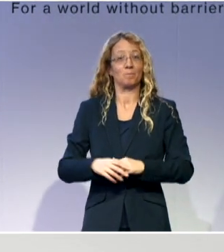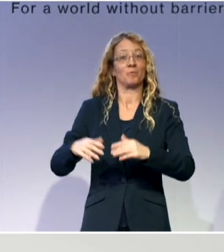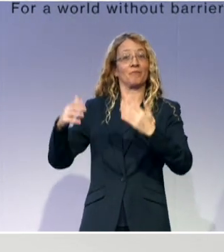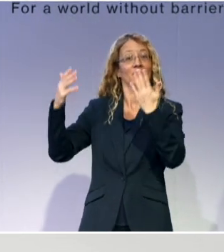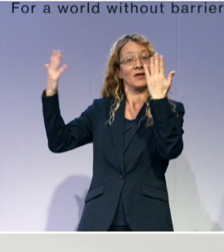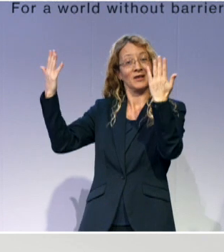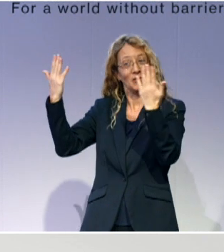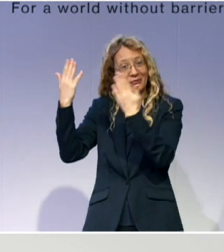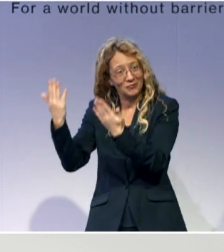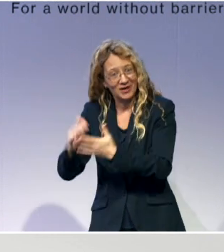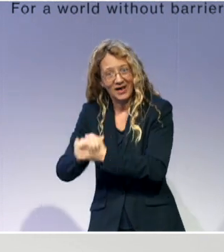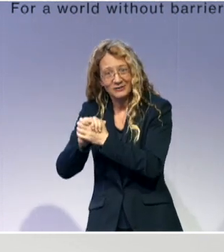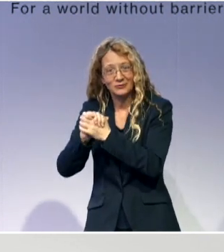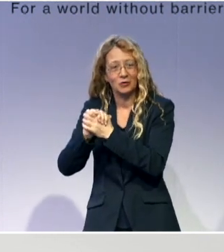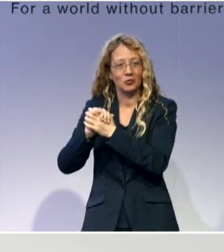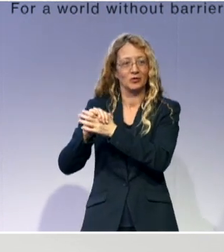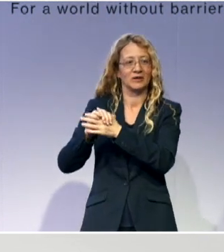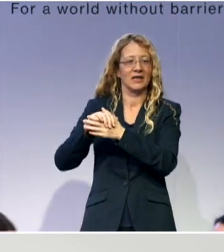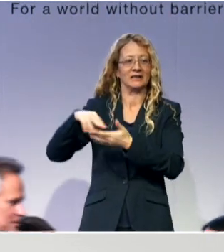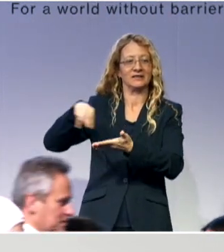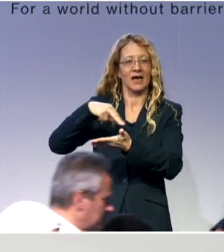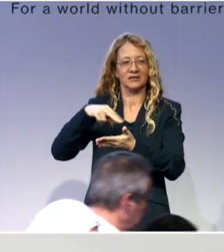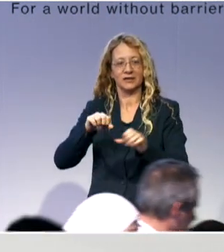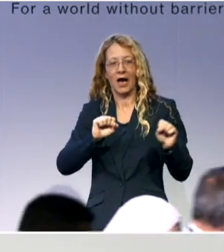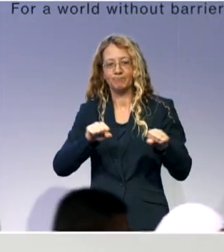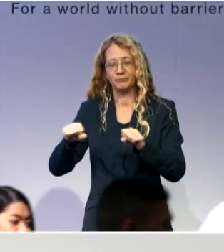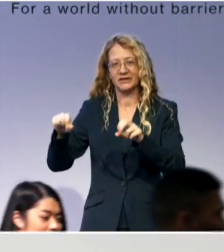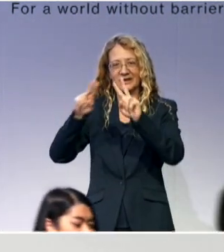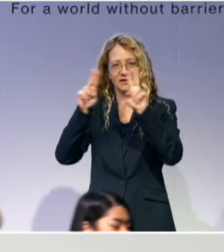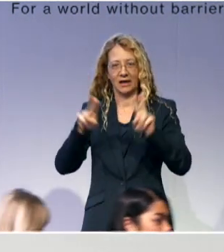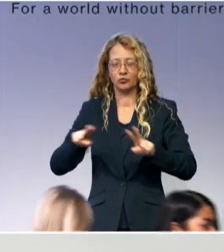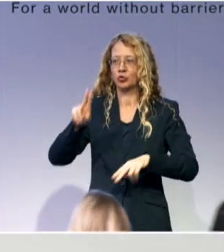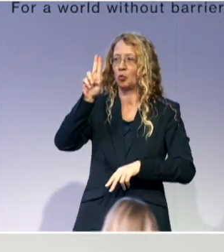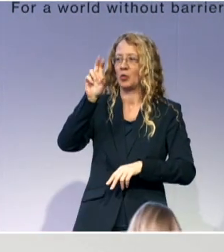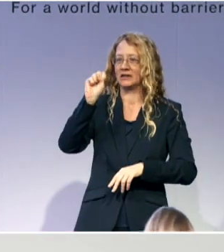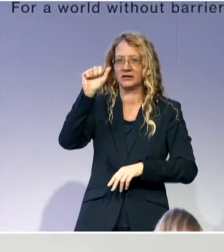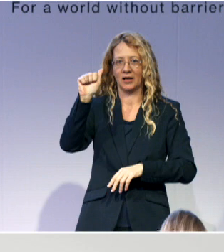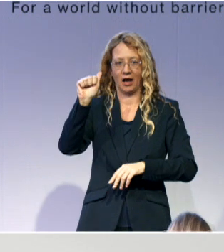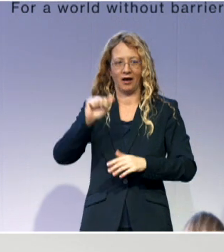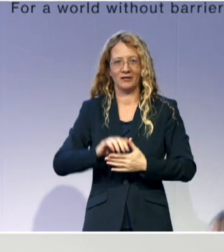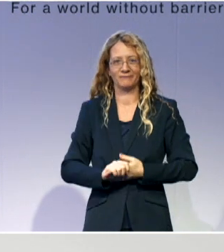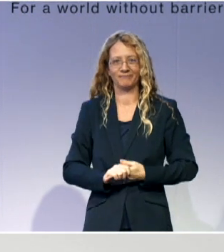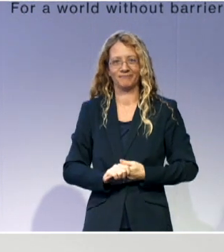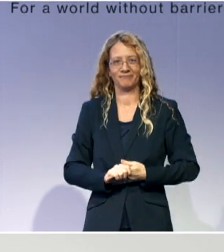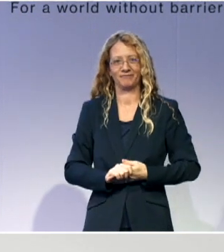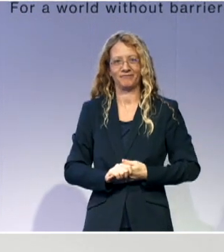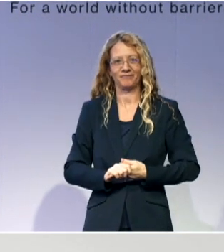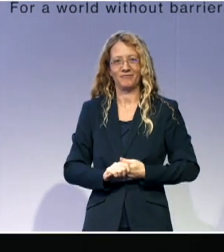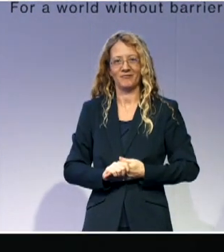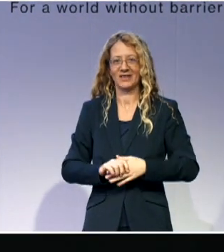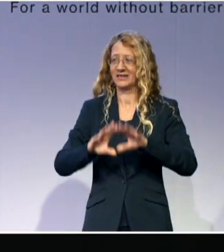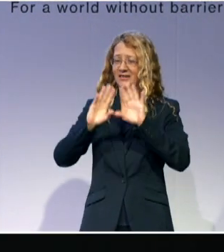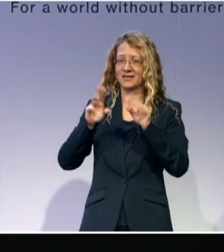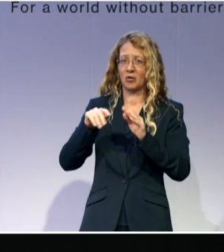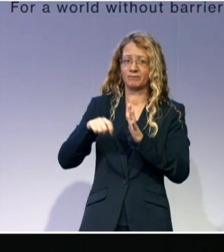Congratulations to Danceability International from the United States, Zero Project awardee and Impact Transfer